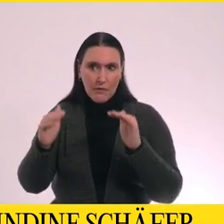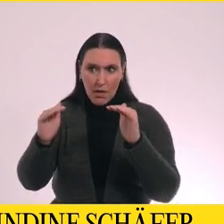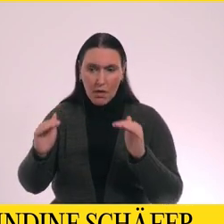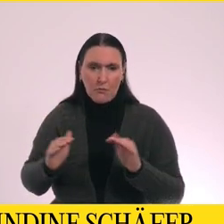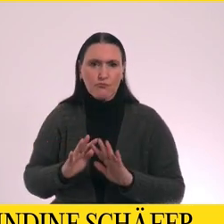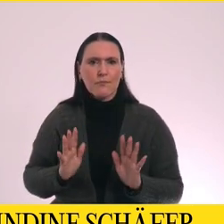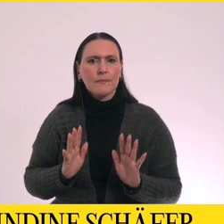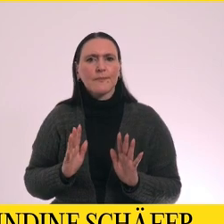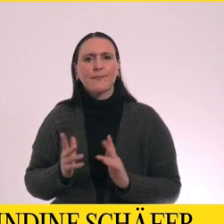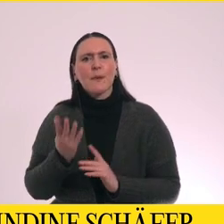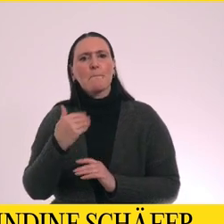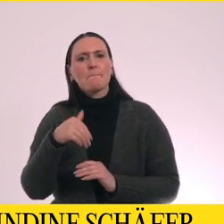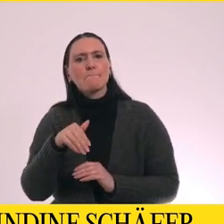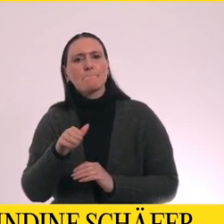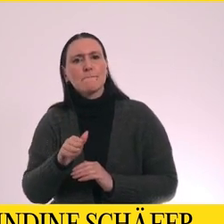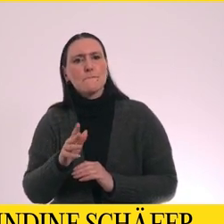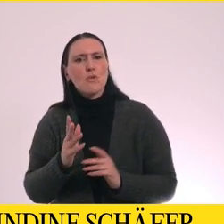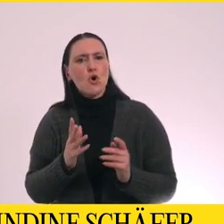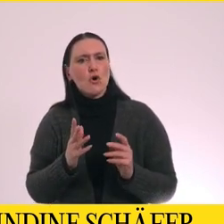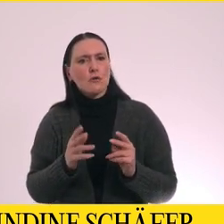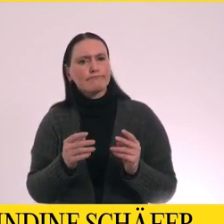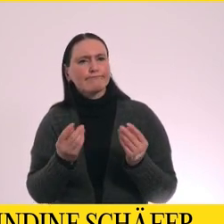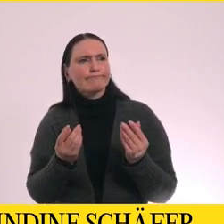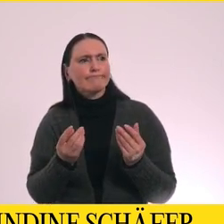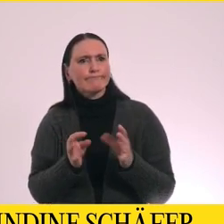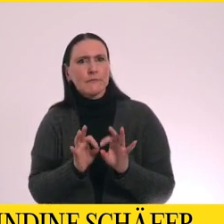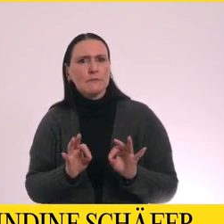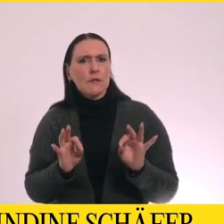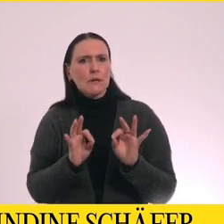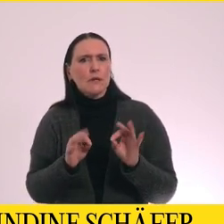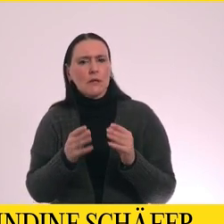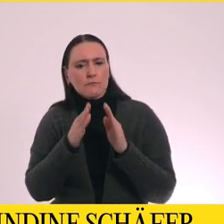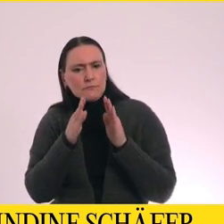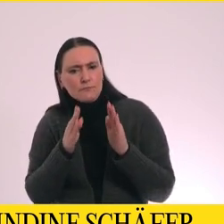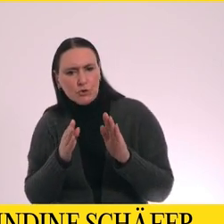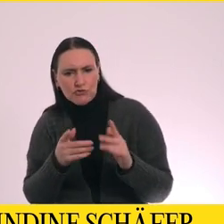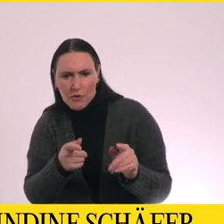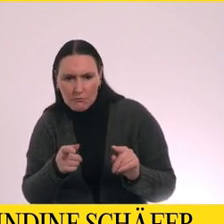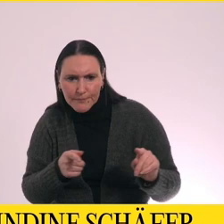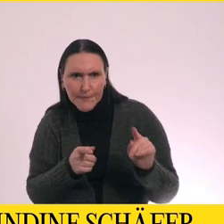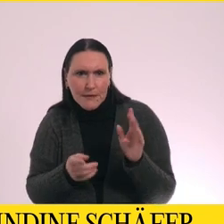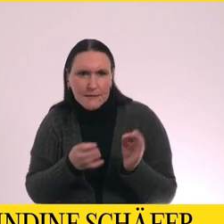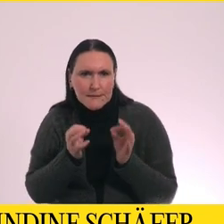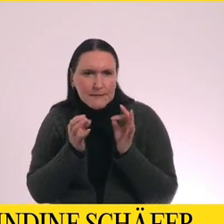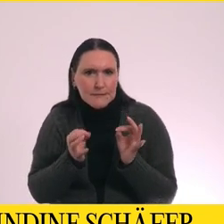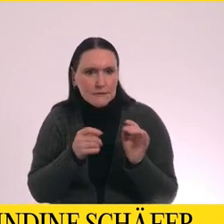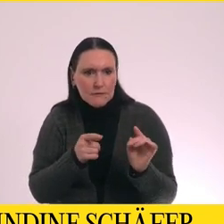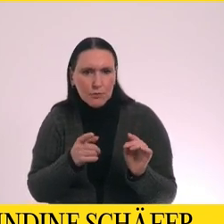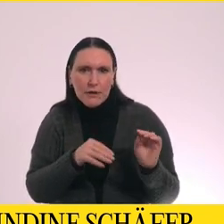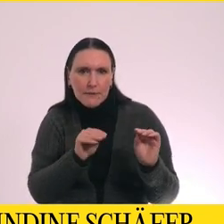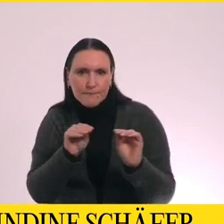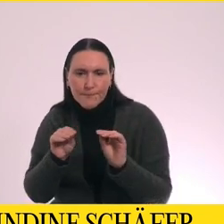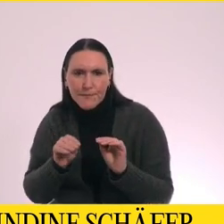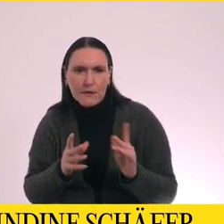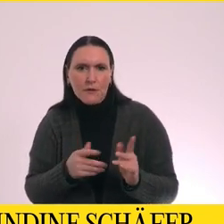mutual learning and giving experience. And so it's never something that we feel like we're giving to someone. We always feel like we're